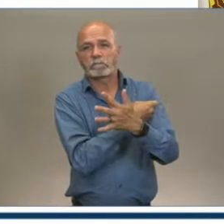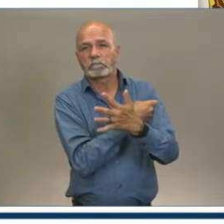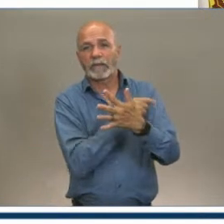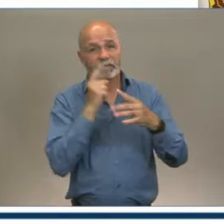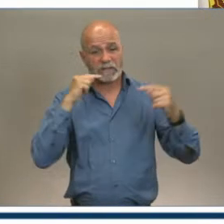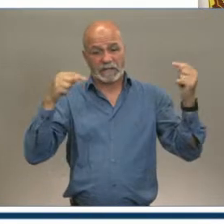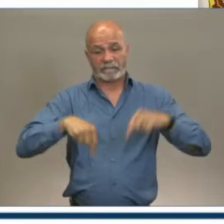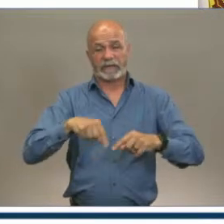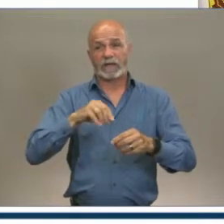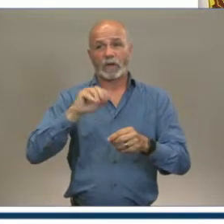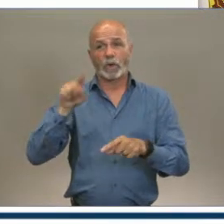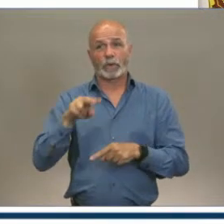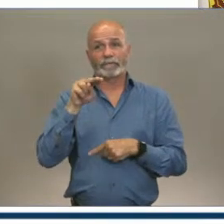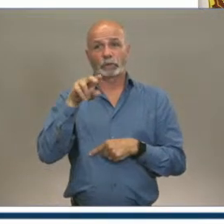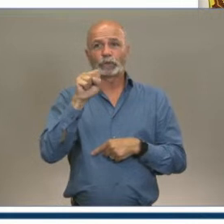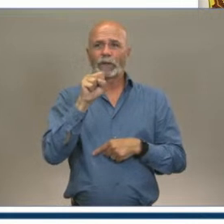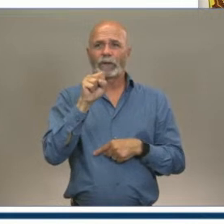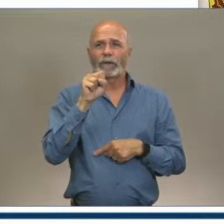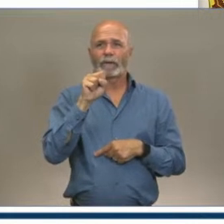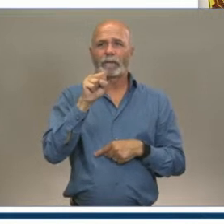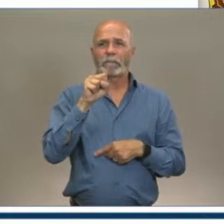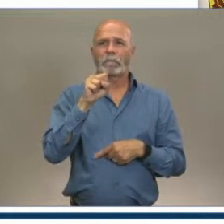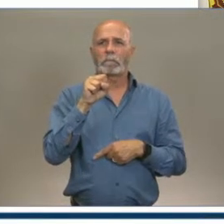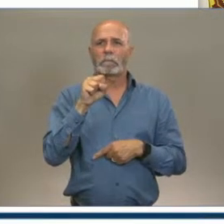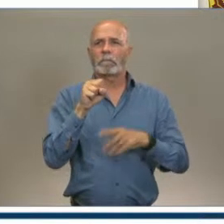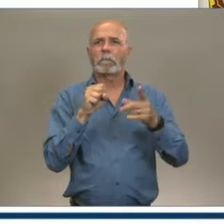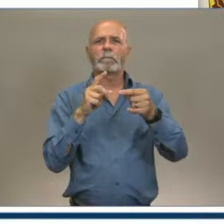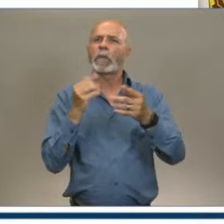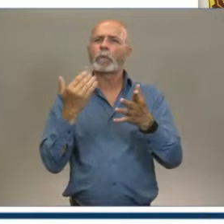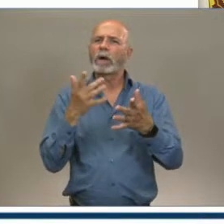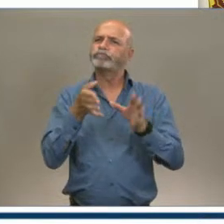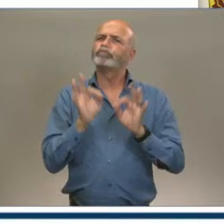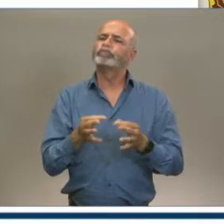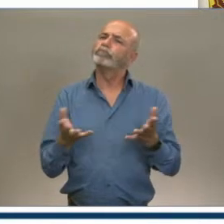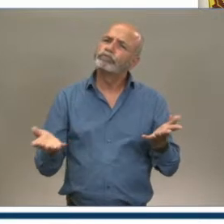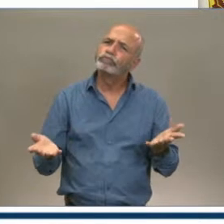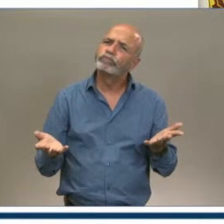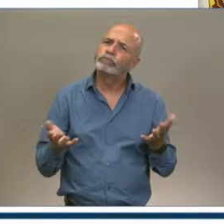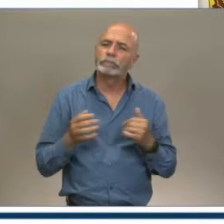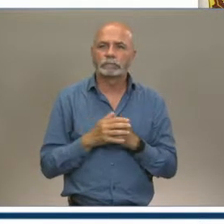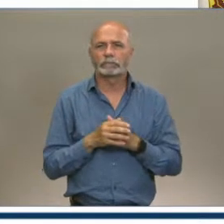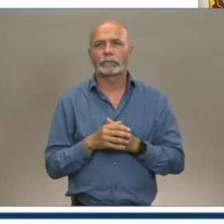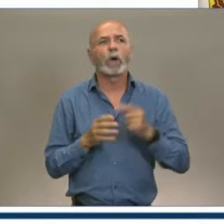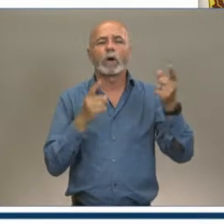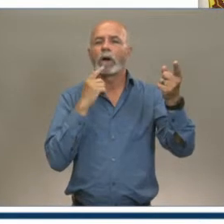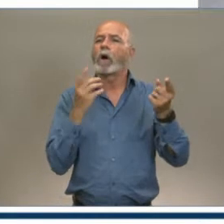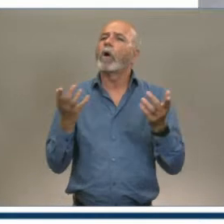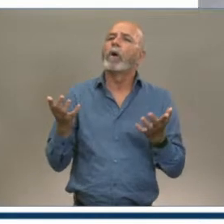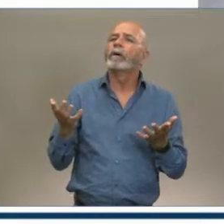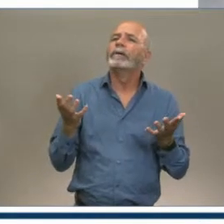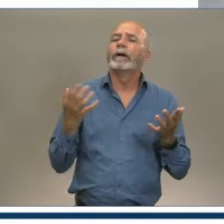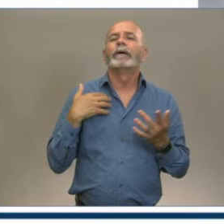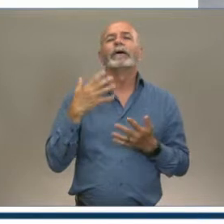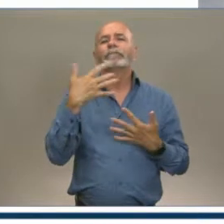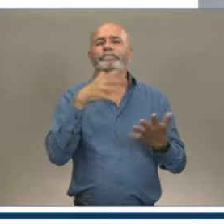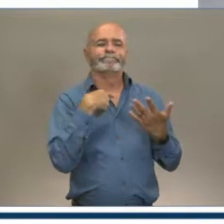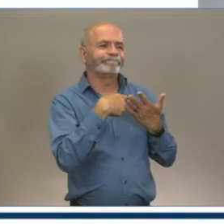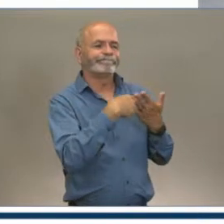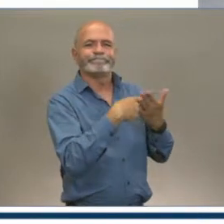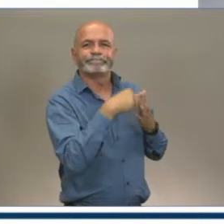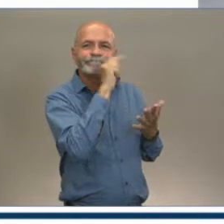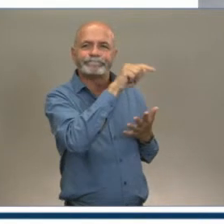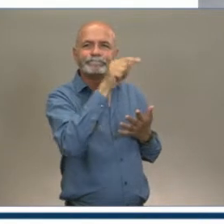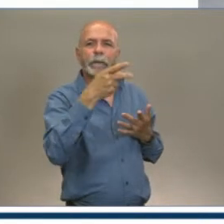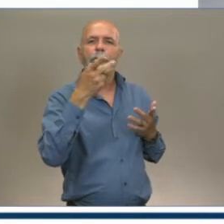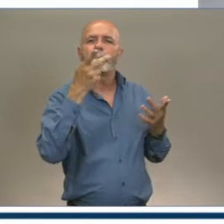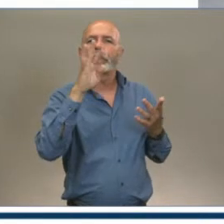explain what led to this decision? It was together with talks with my counterparts